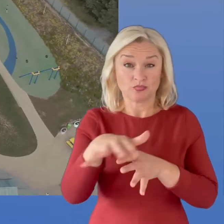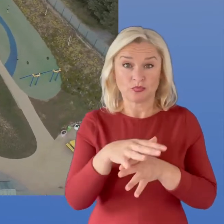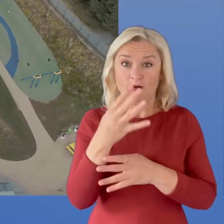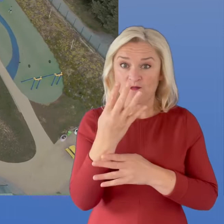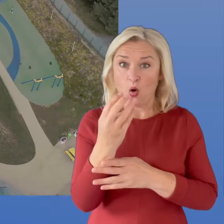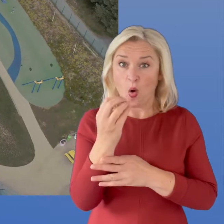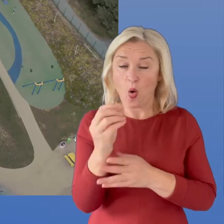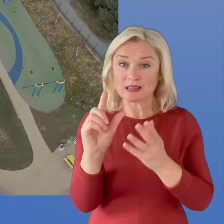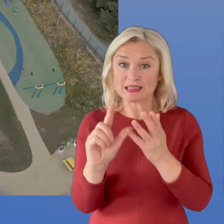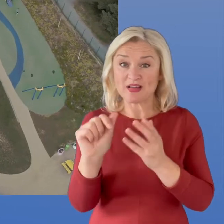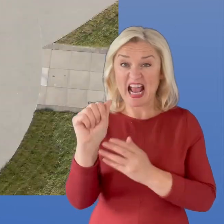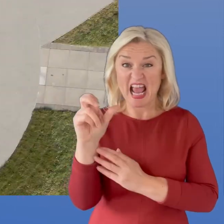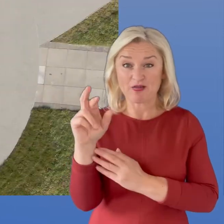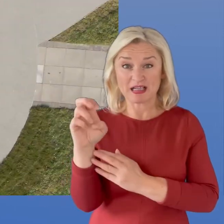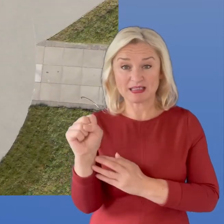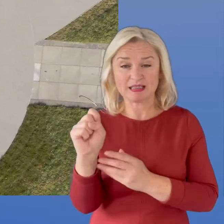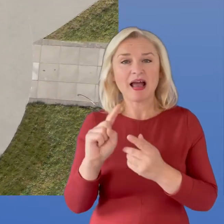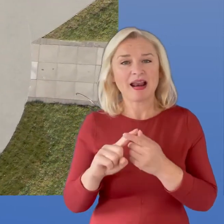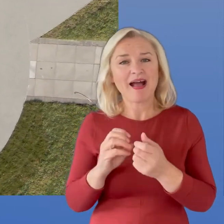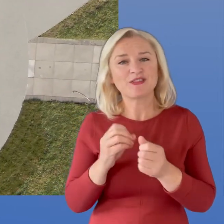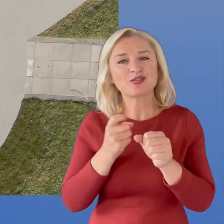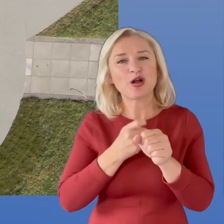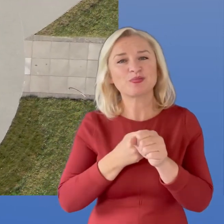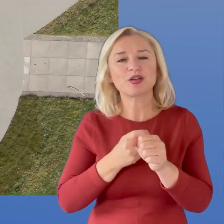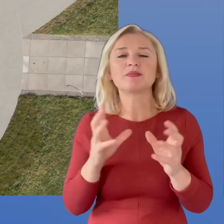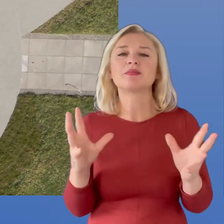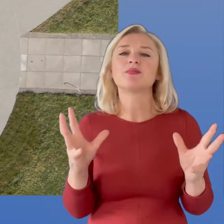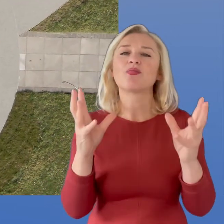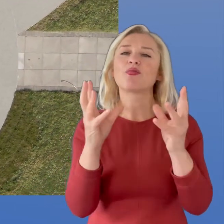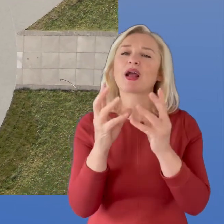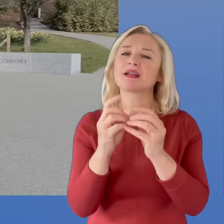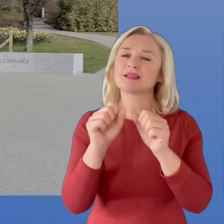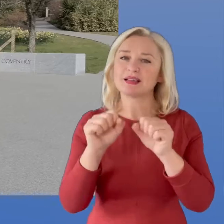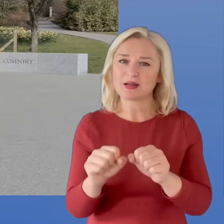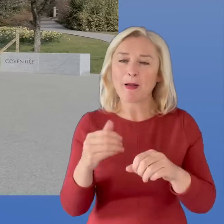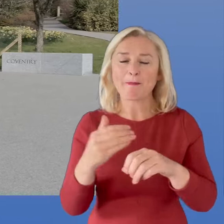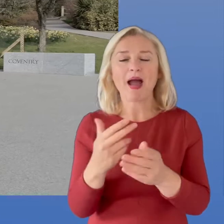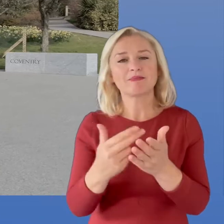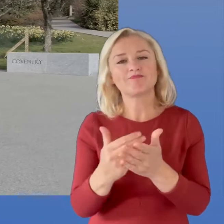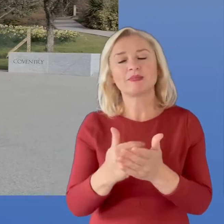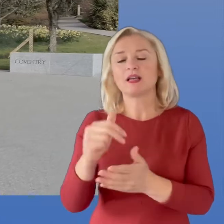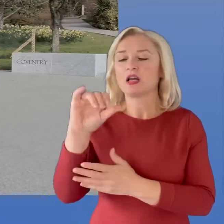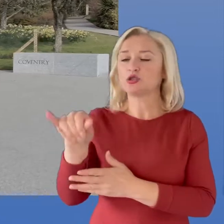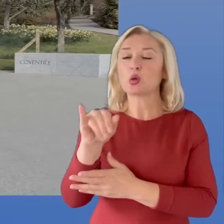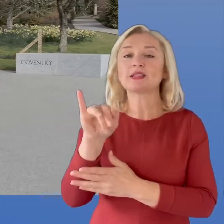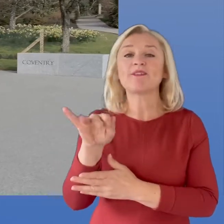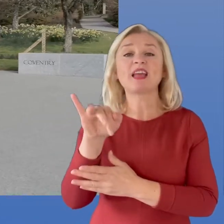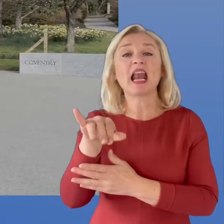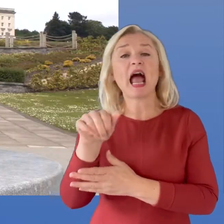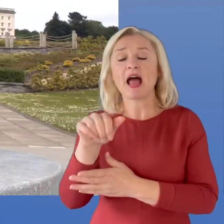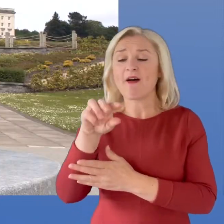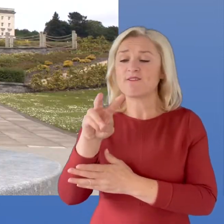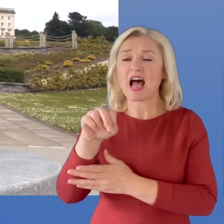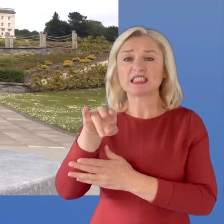acres, is also home to the sculpture Reconciliation, by the artist Josefina de Vasconcelos, which was unveiled in